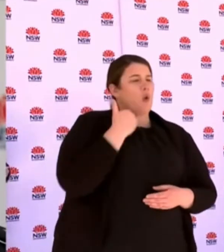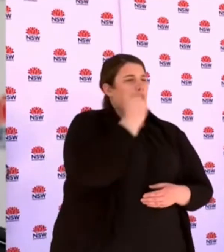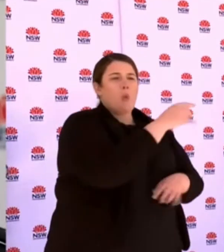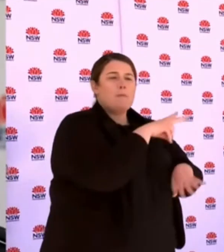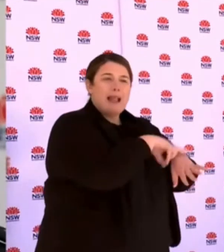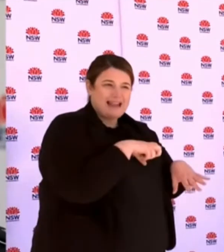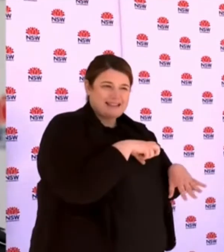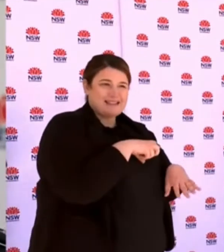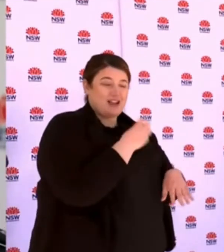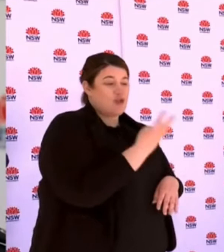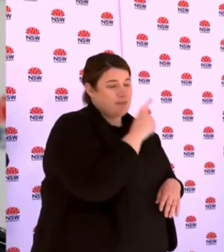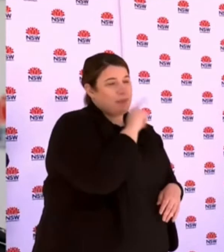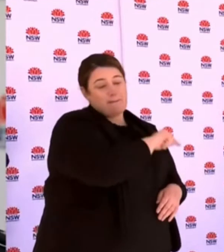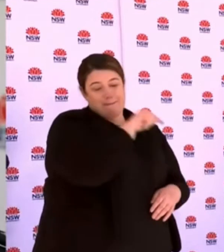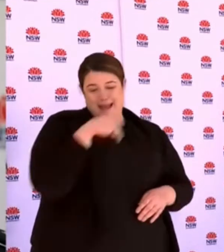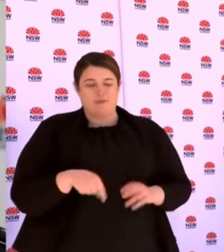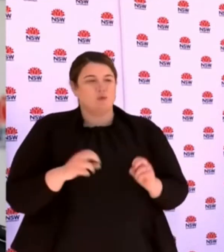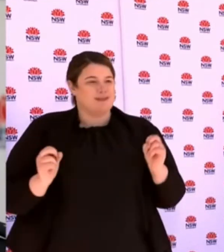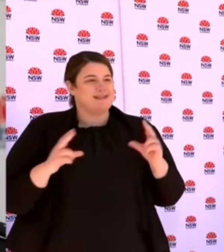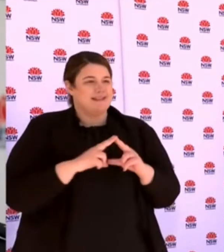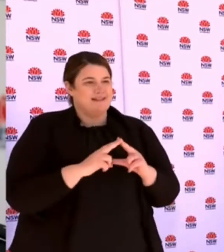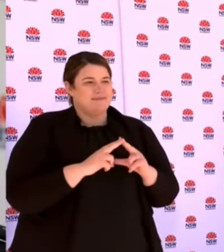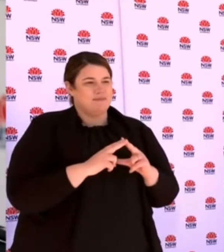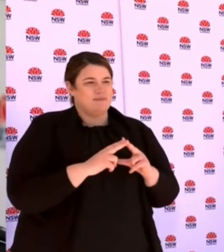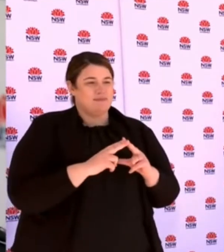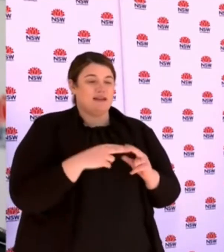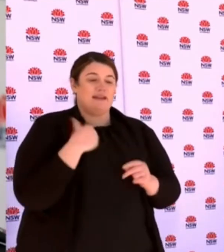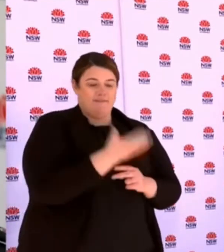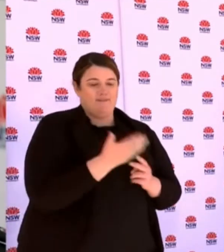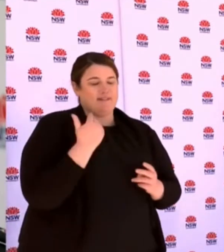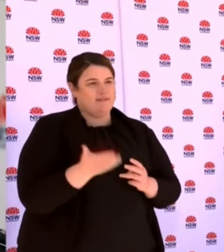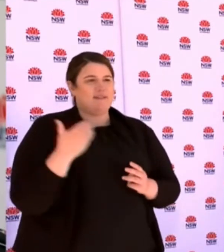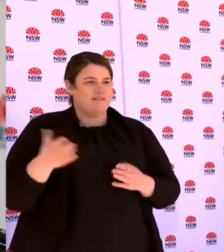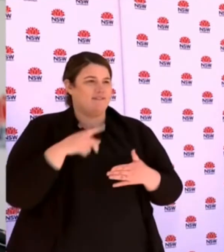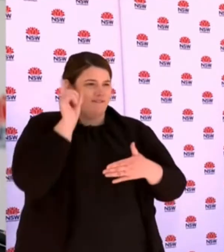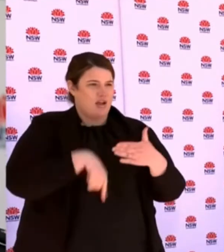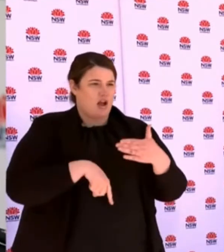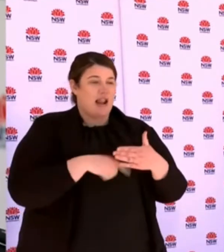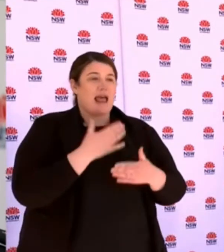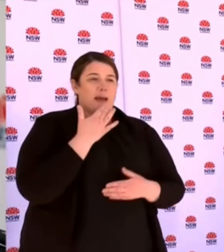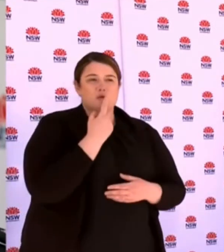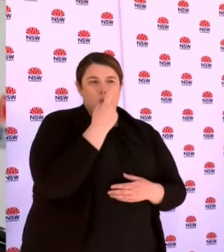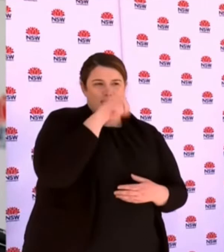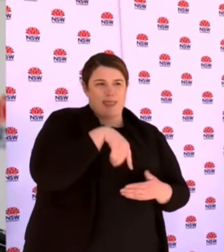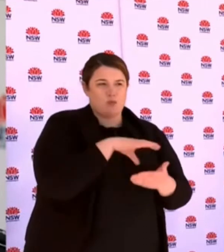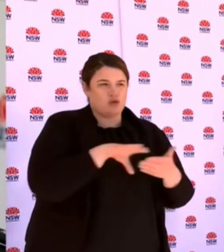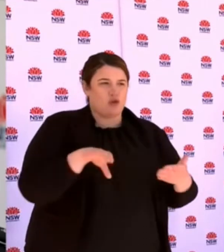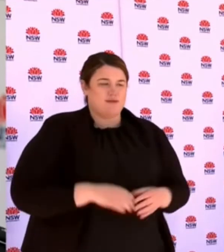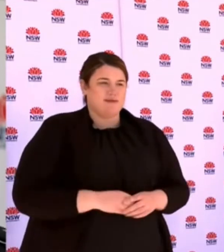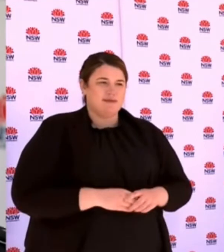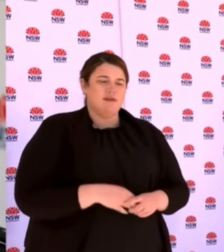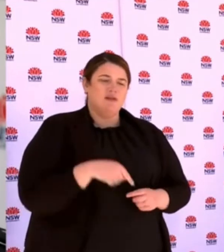called police. Those people were returned to Sydney and issued each an infringement notice for